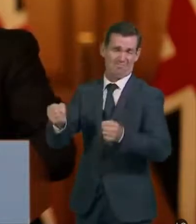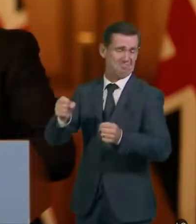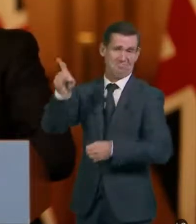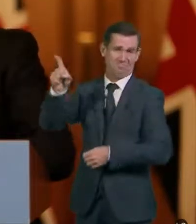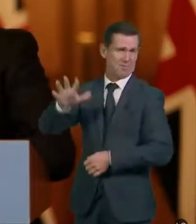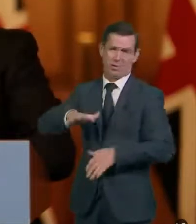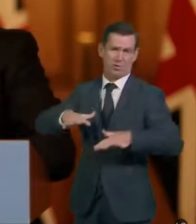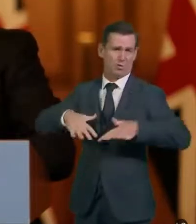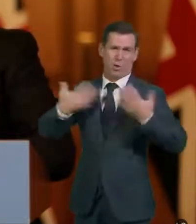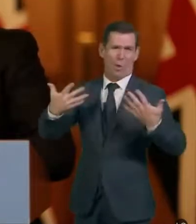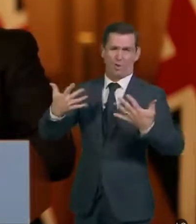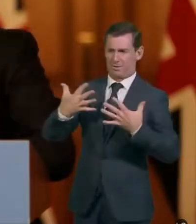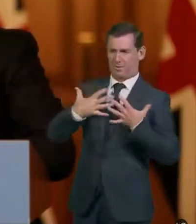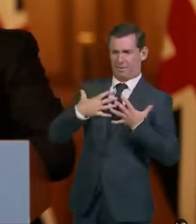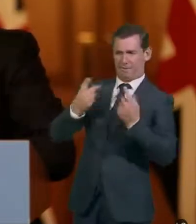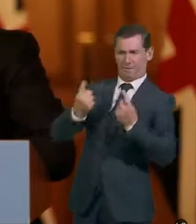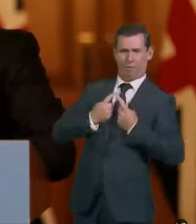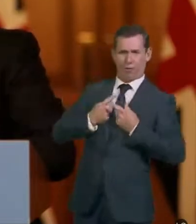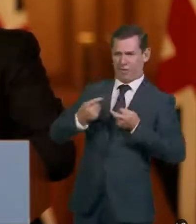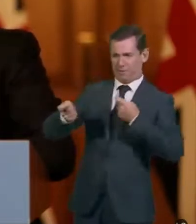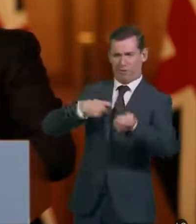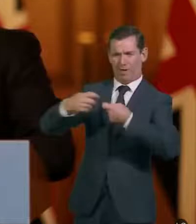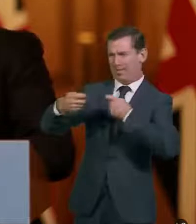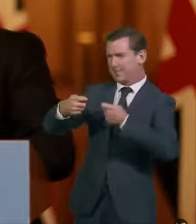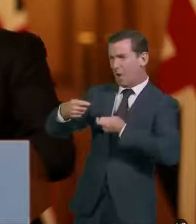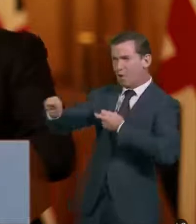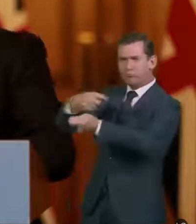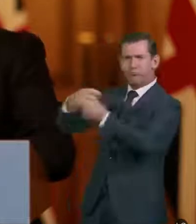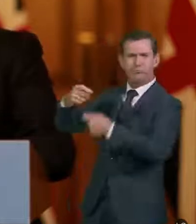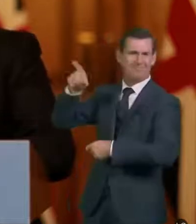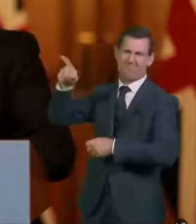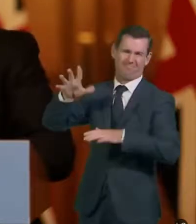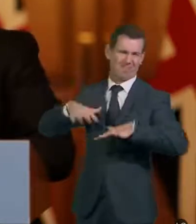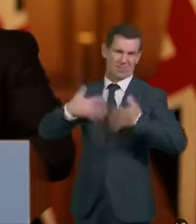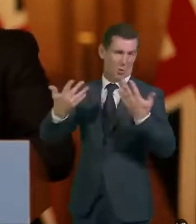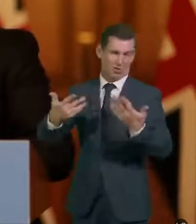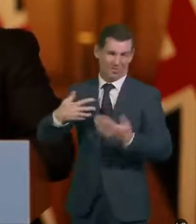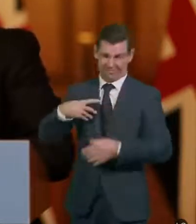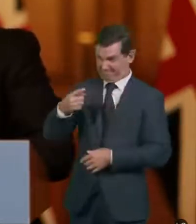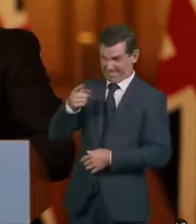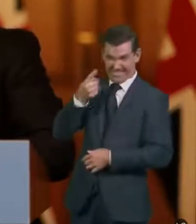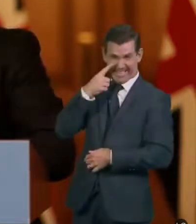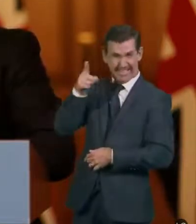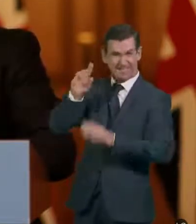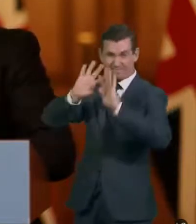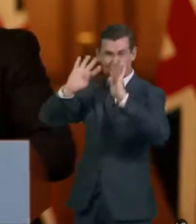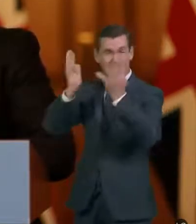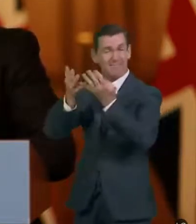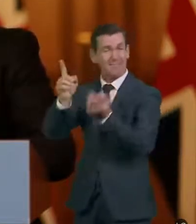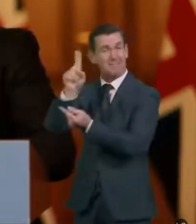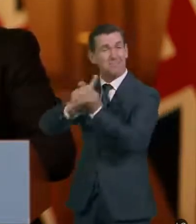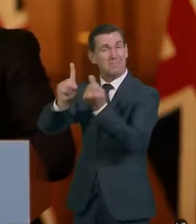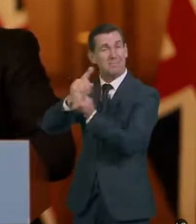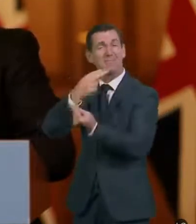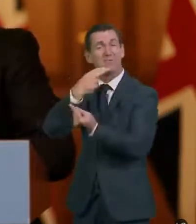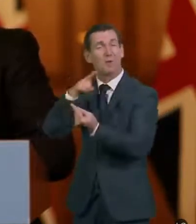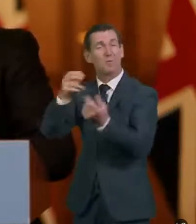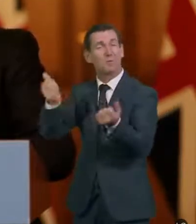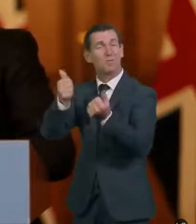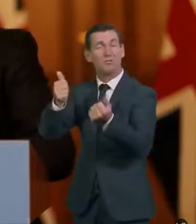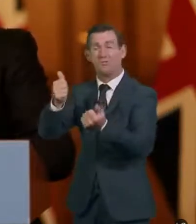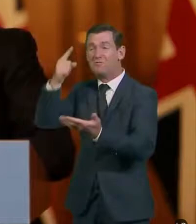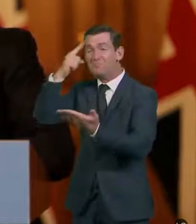clear from the conclusions of the summit. They don't want to go any further unless